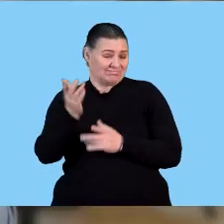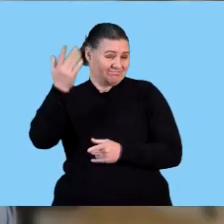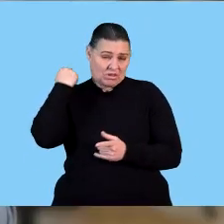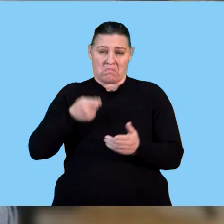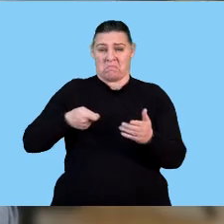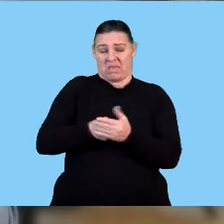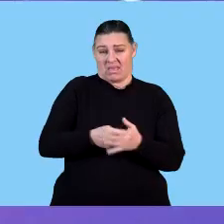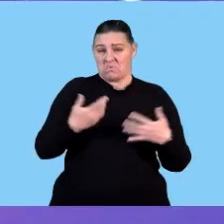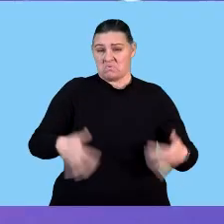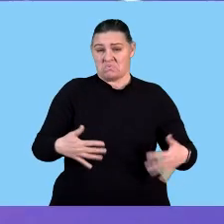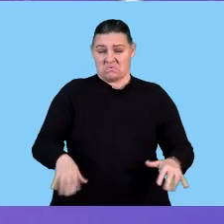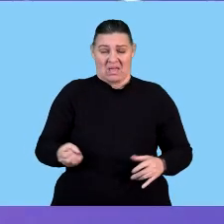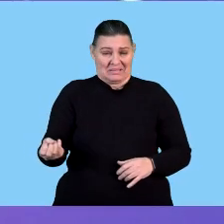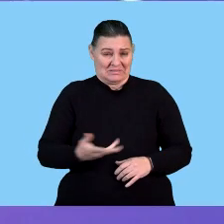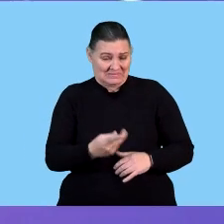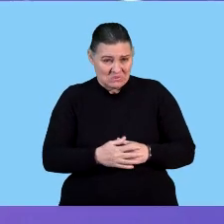of money.